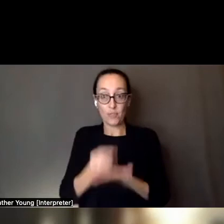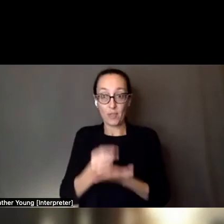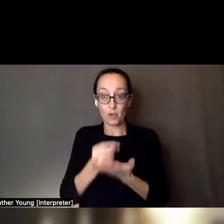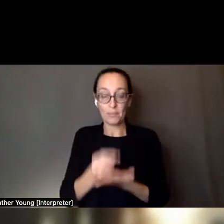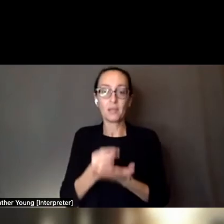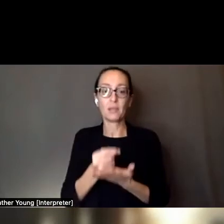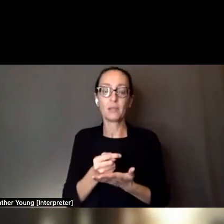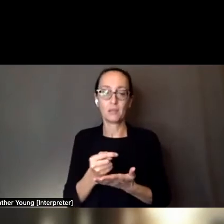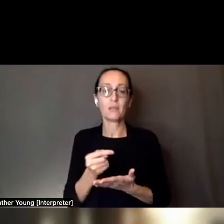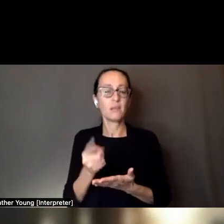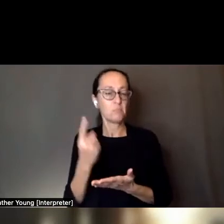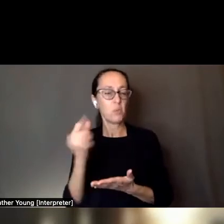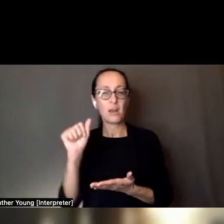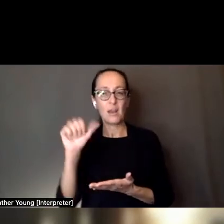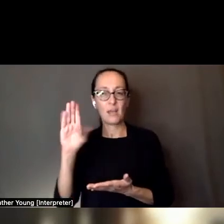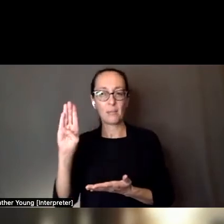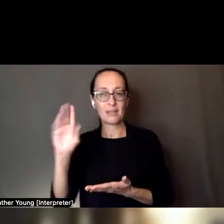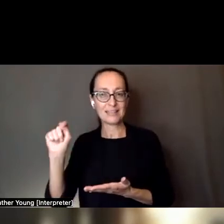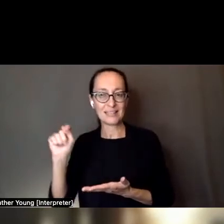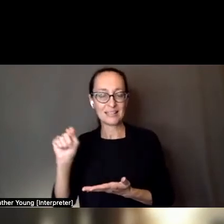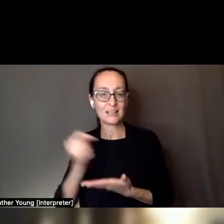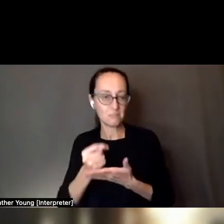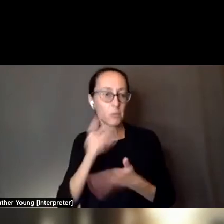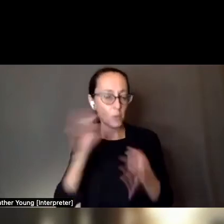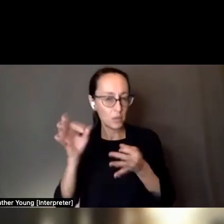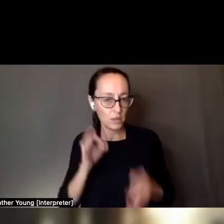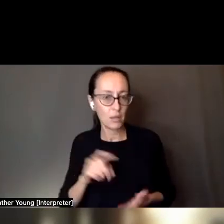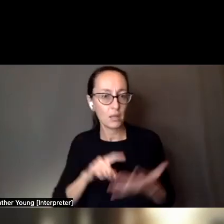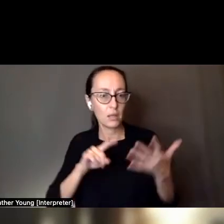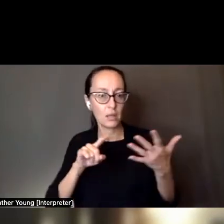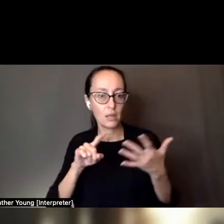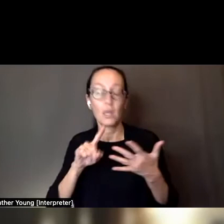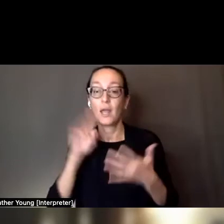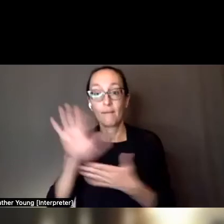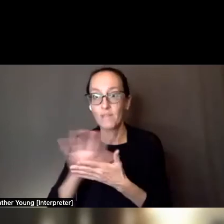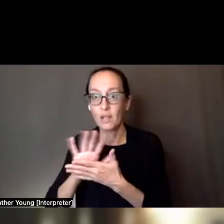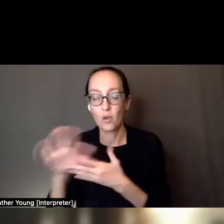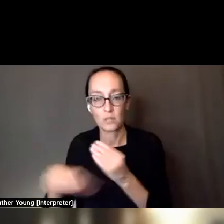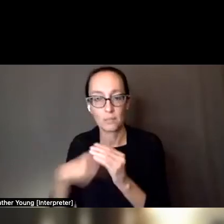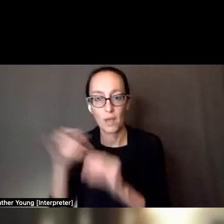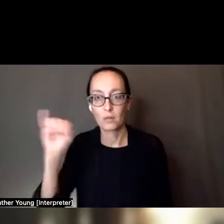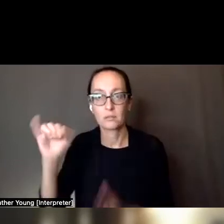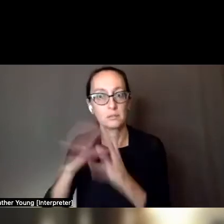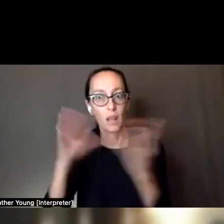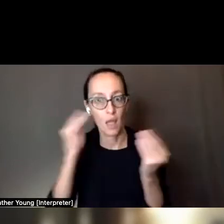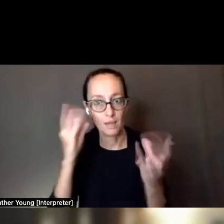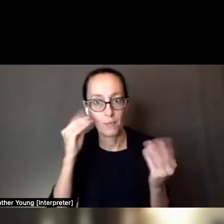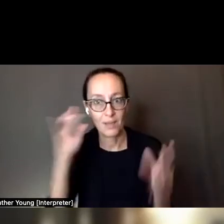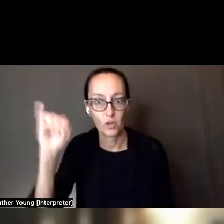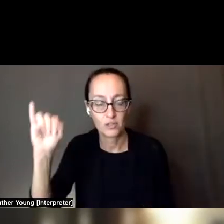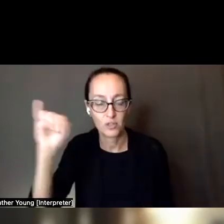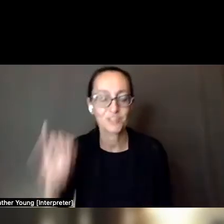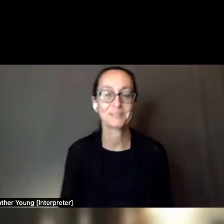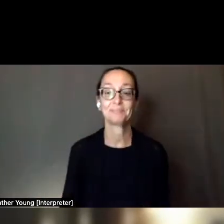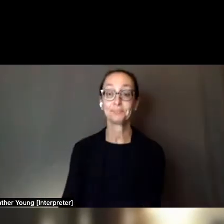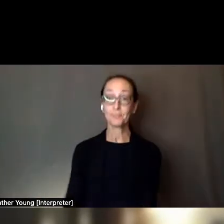about that. And on insurance, we have a lot of information on insurance.